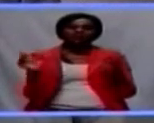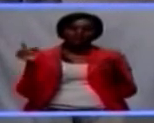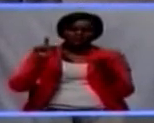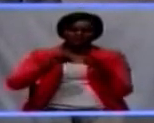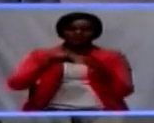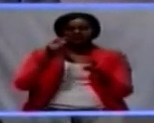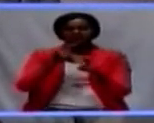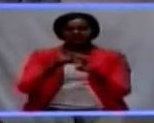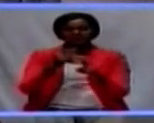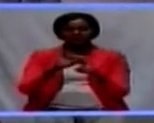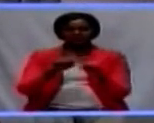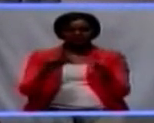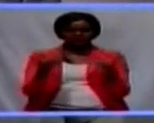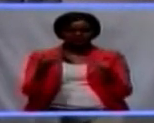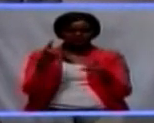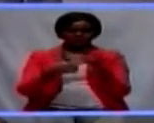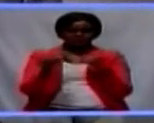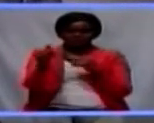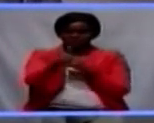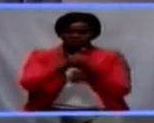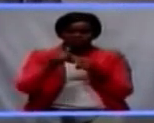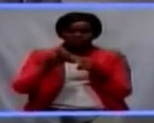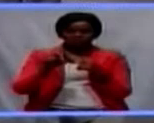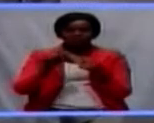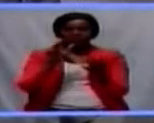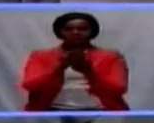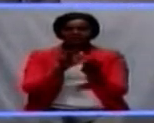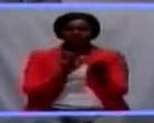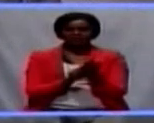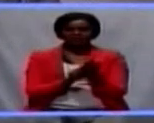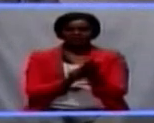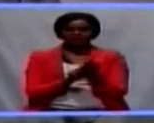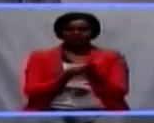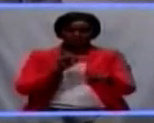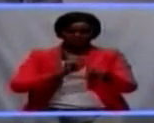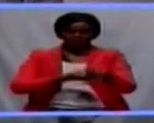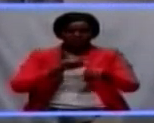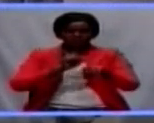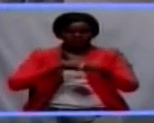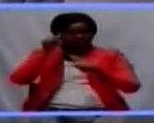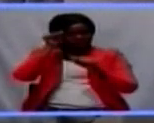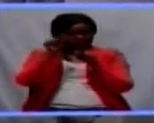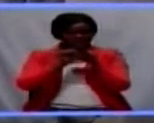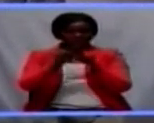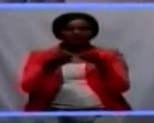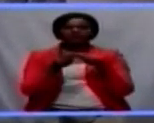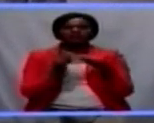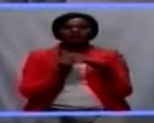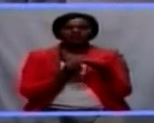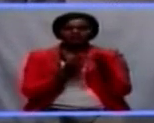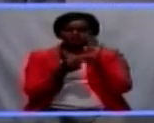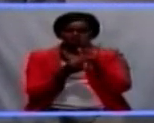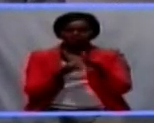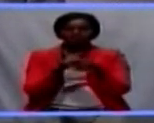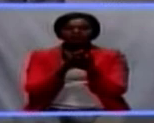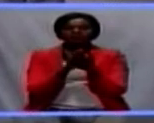December. What they need to do is to get to us and sign what we call time to pay agreements, where they give us an indication of how